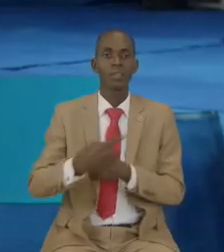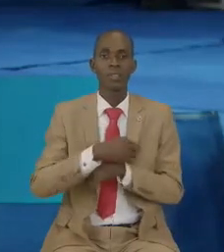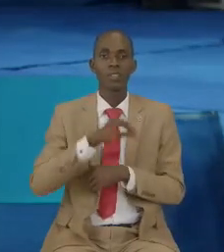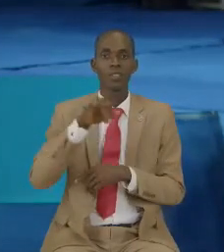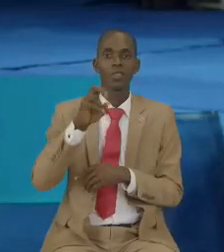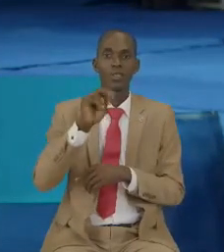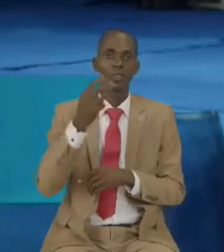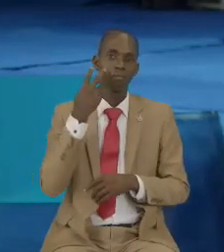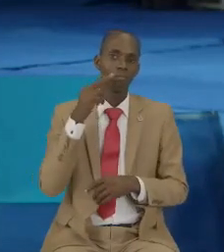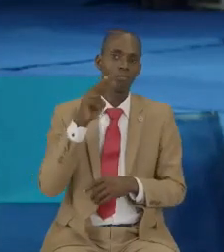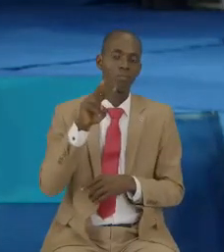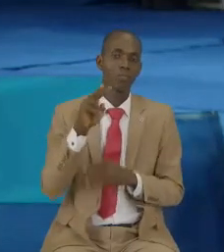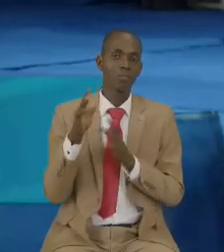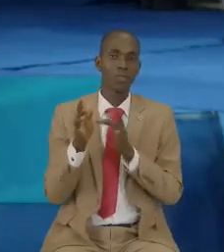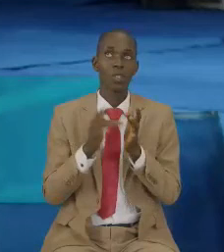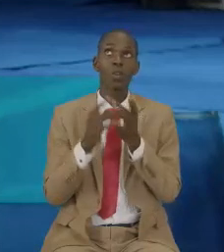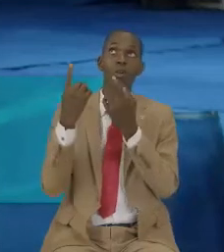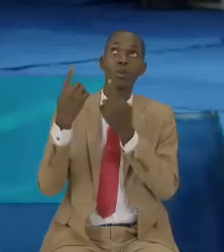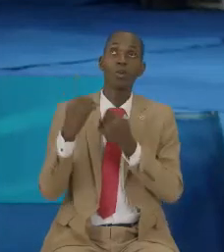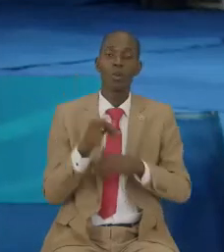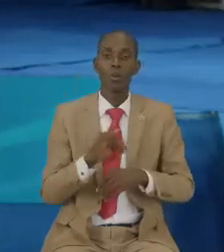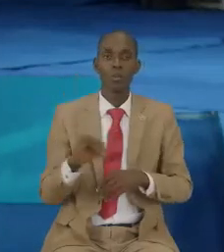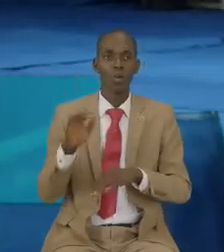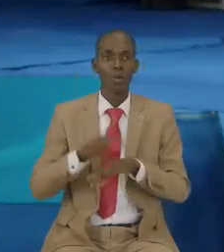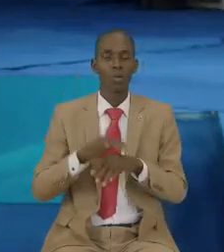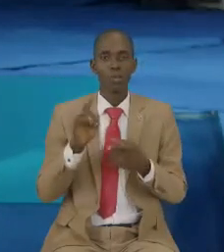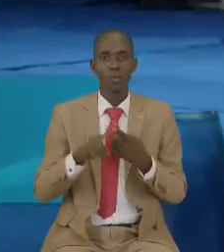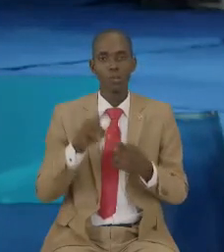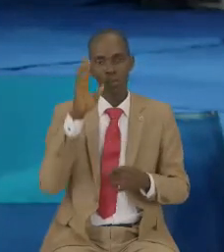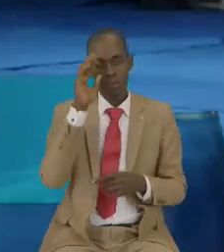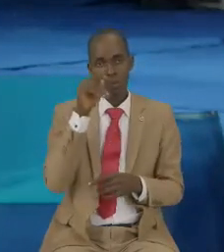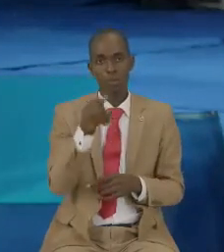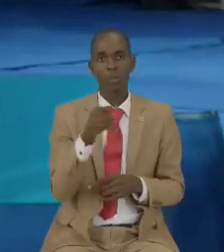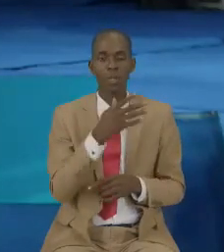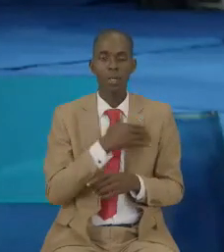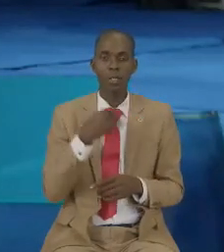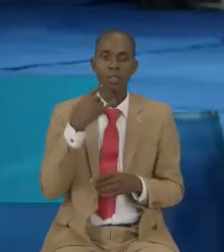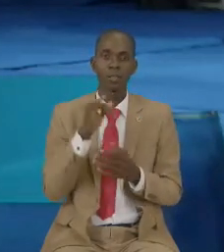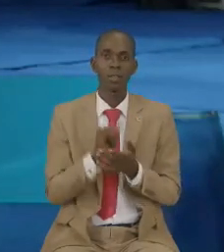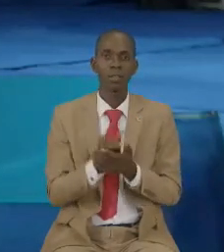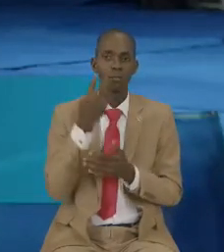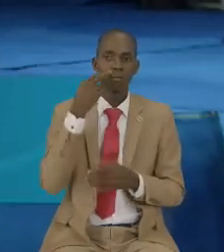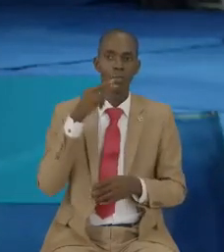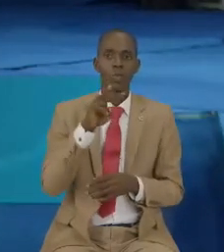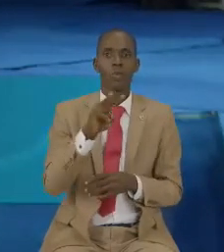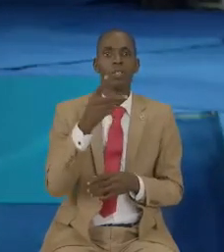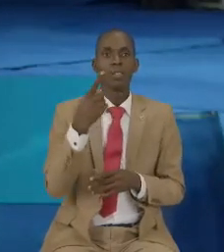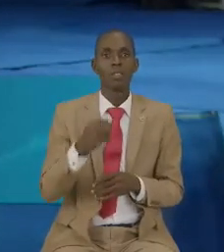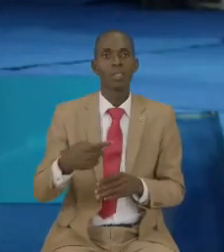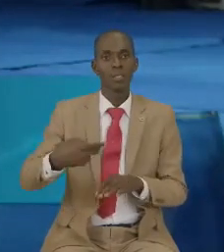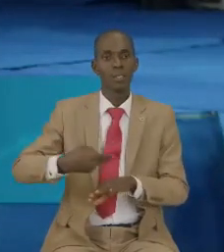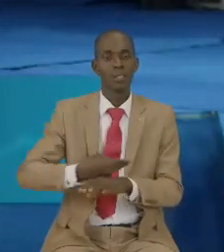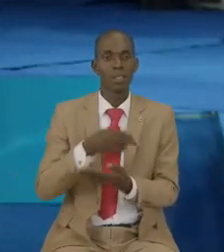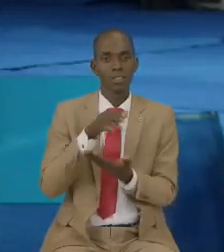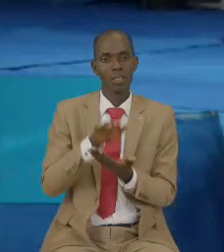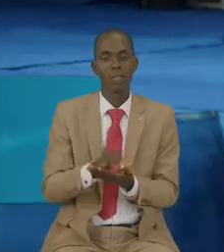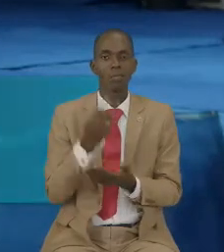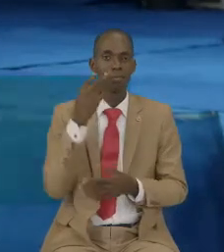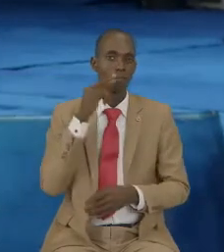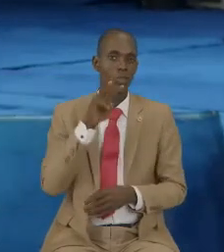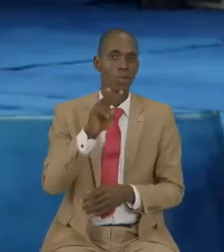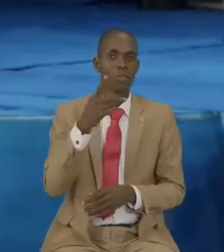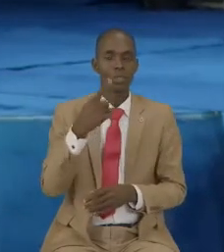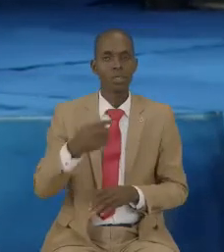seeth Jesus coming unto him and saith, behold the Lamb. Behold